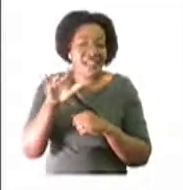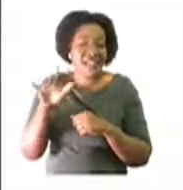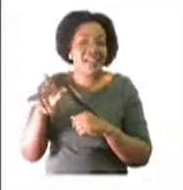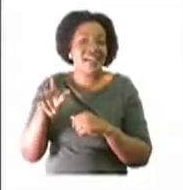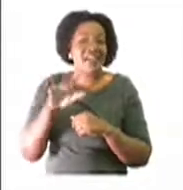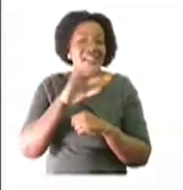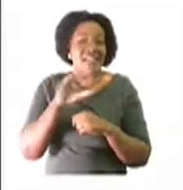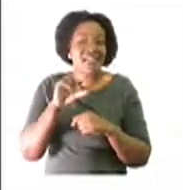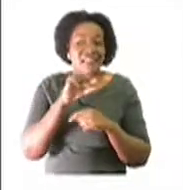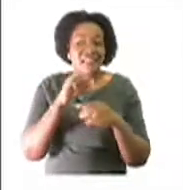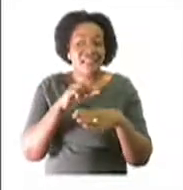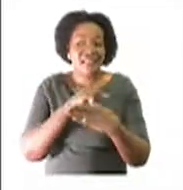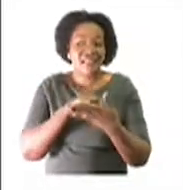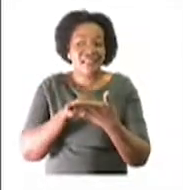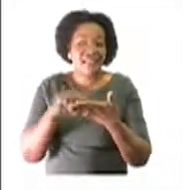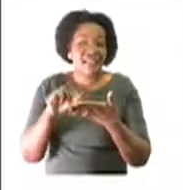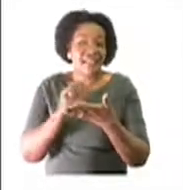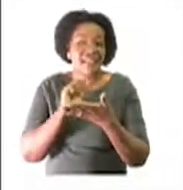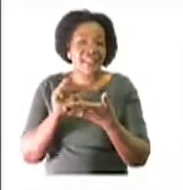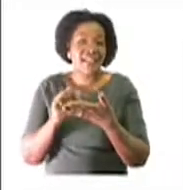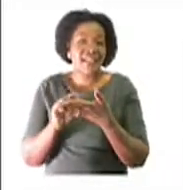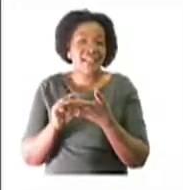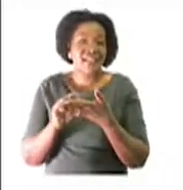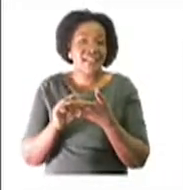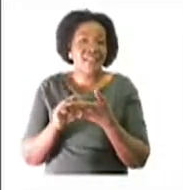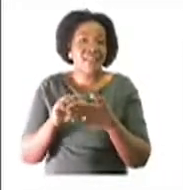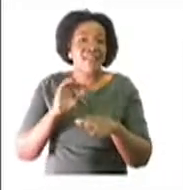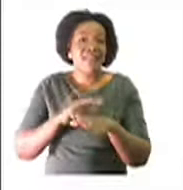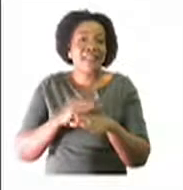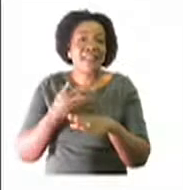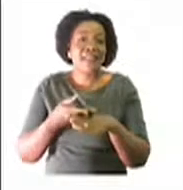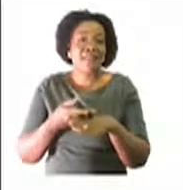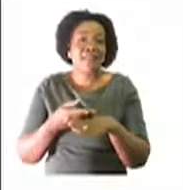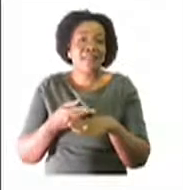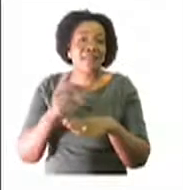spaces provided for us. For example, number 1,